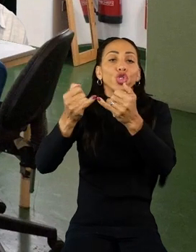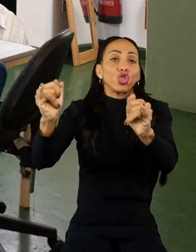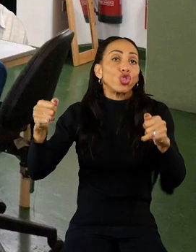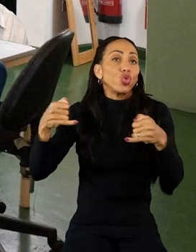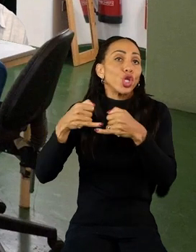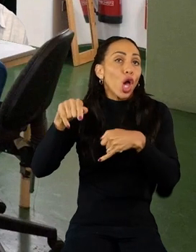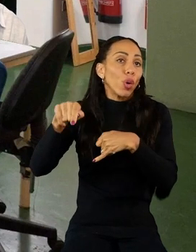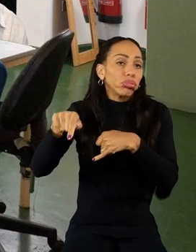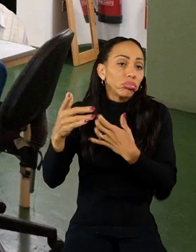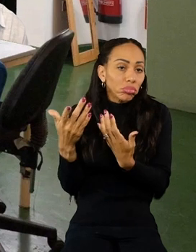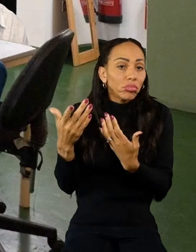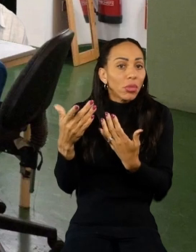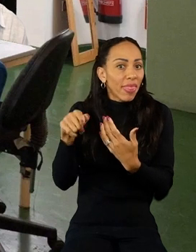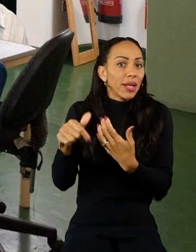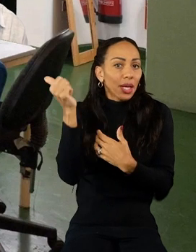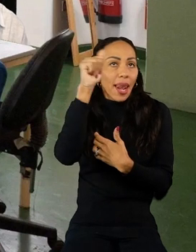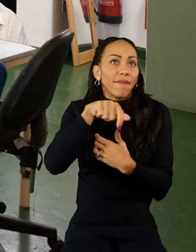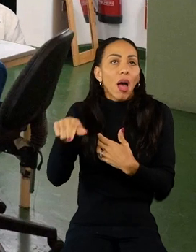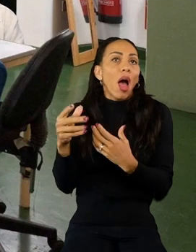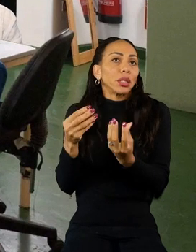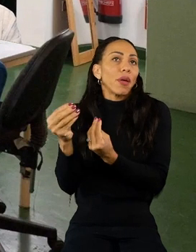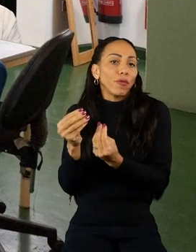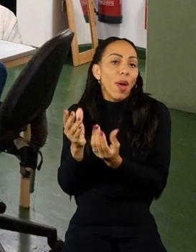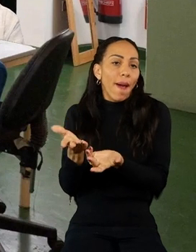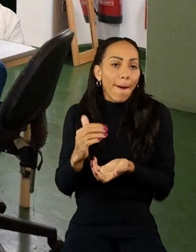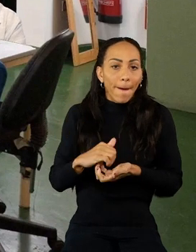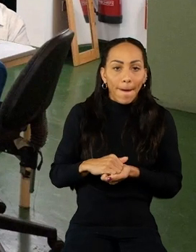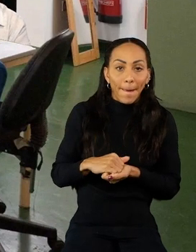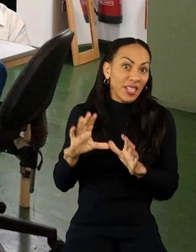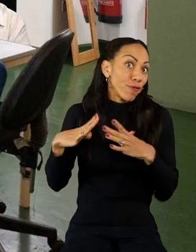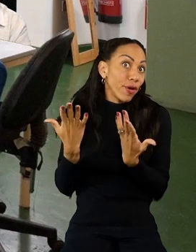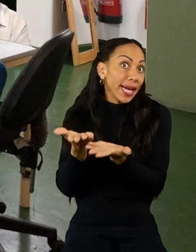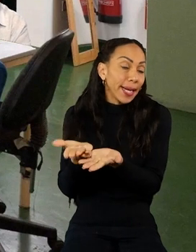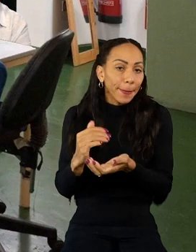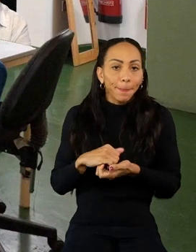model system. Mm-hmm. Open Broadcast Studio, which is a